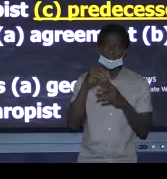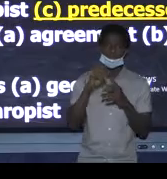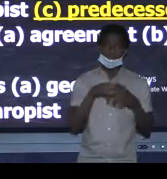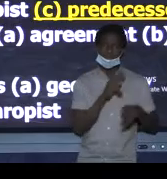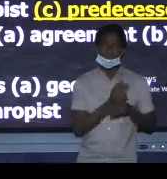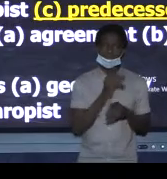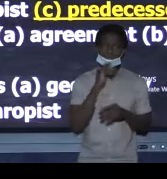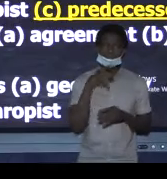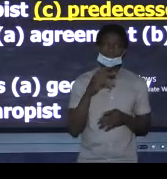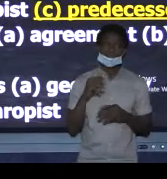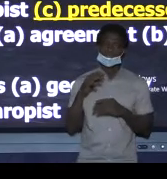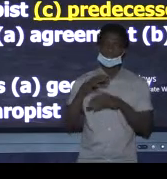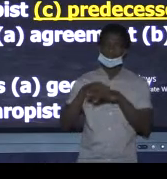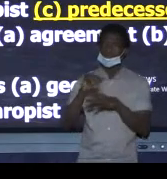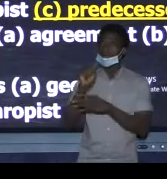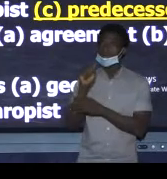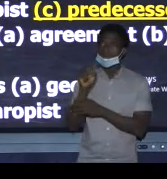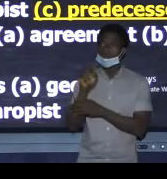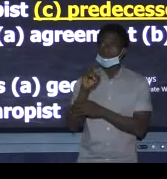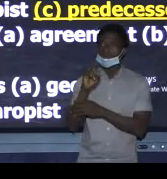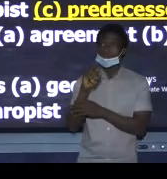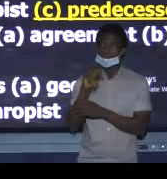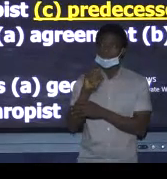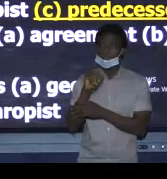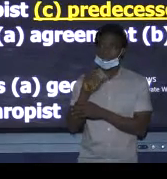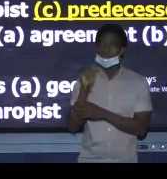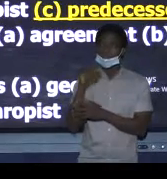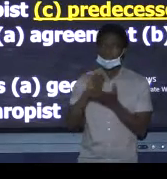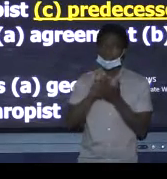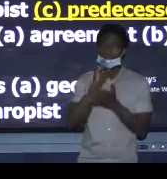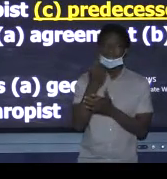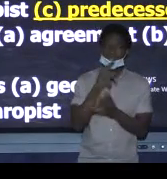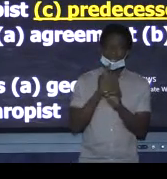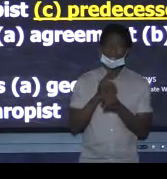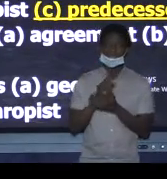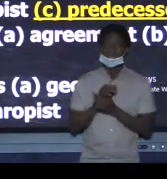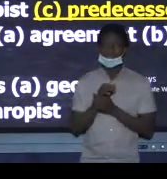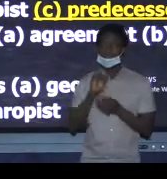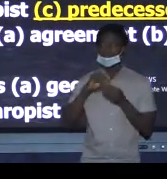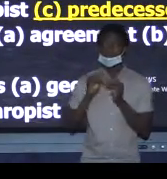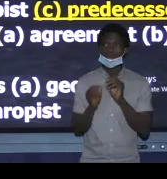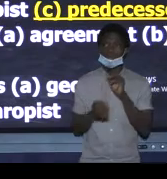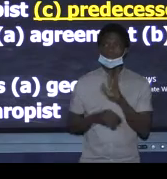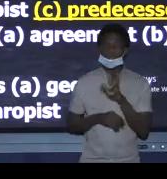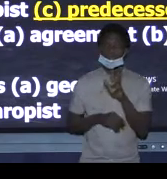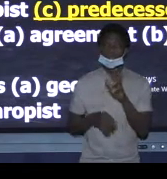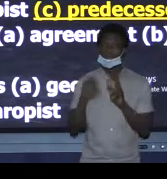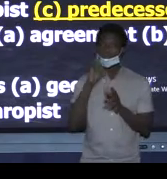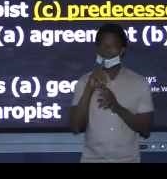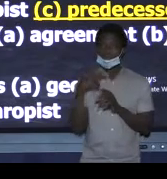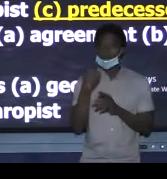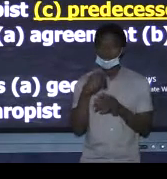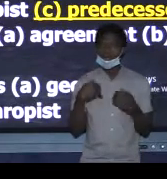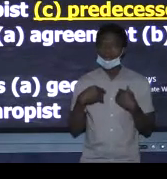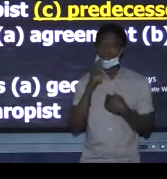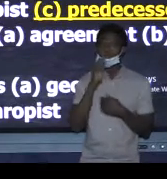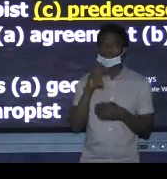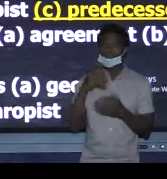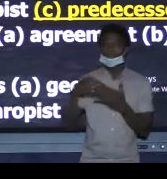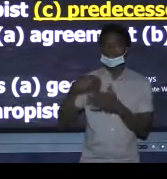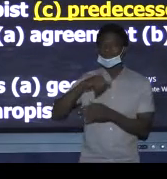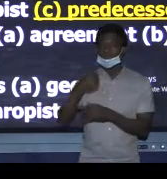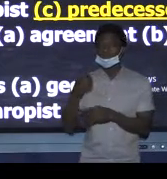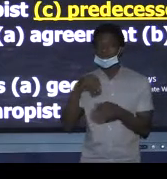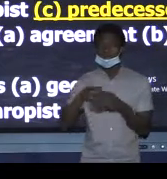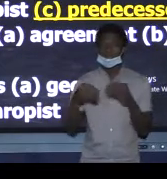stored is called an arsenal. Yeah, that is the answer. Number three, one who has